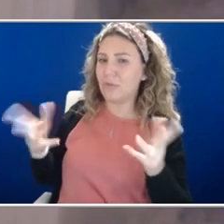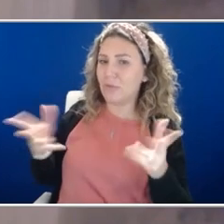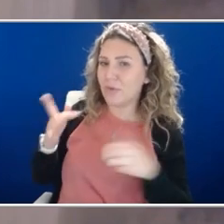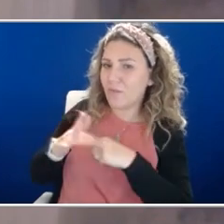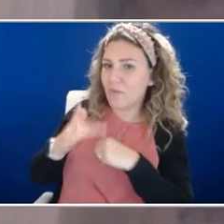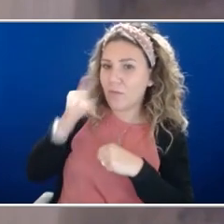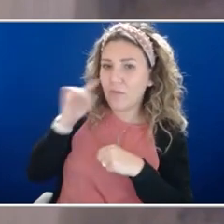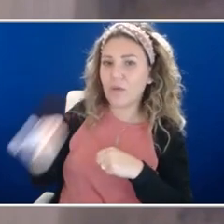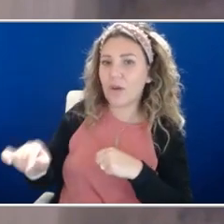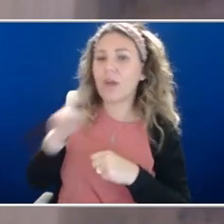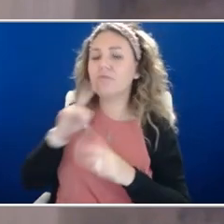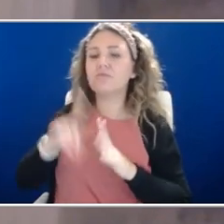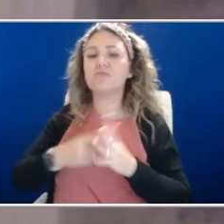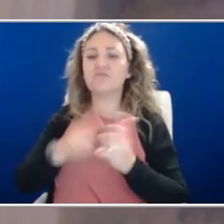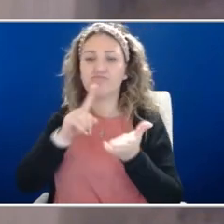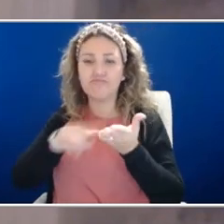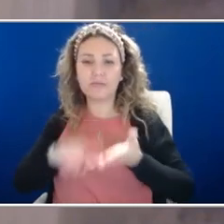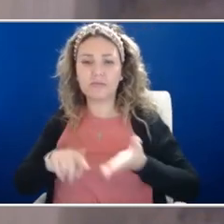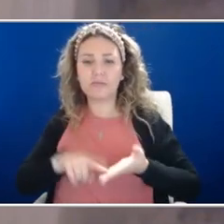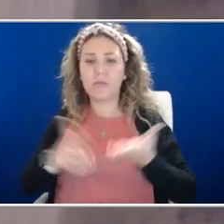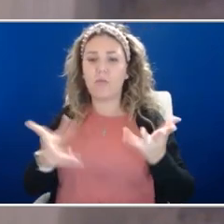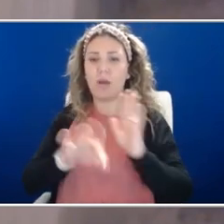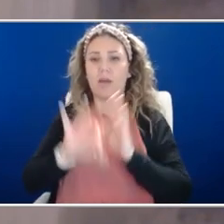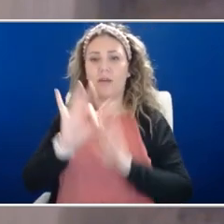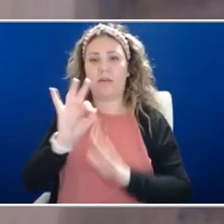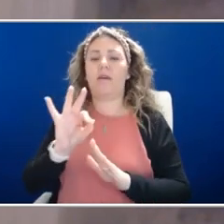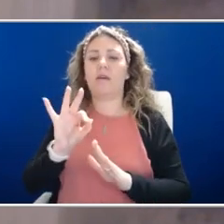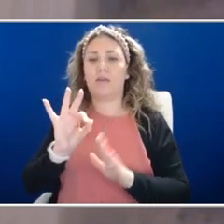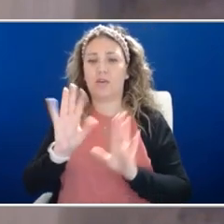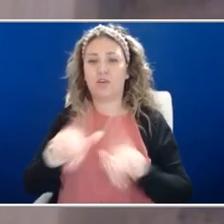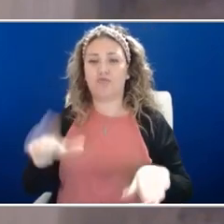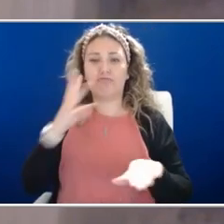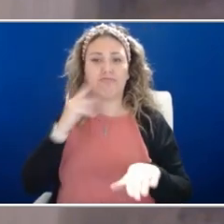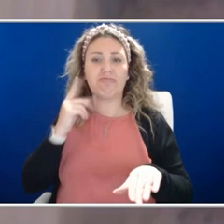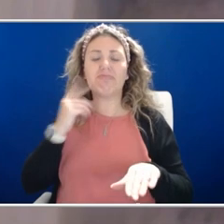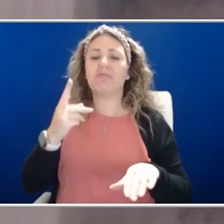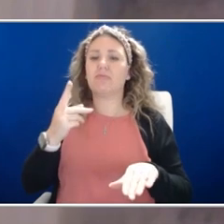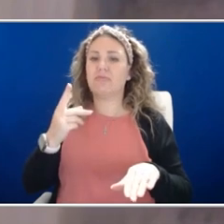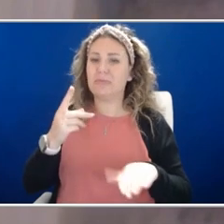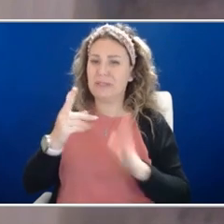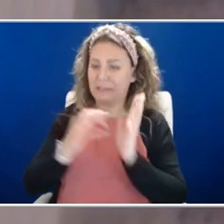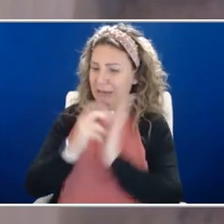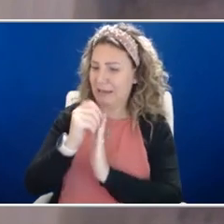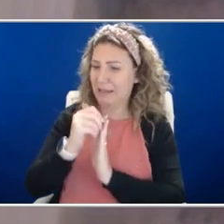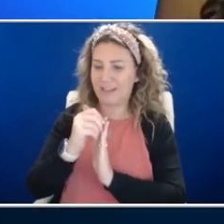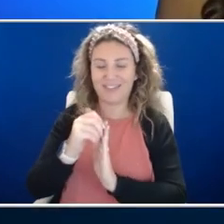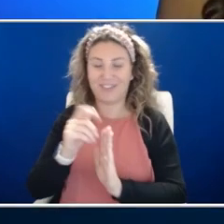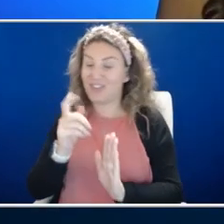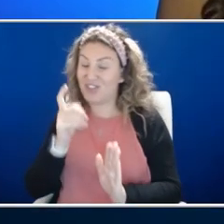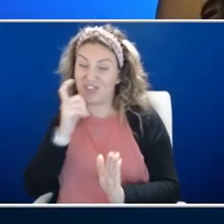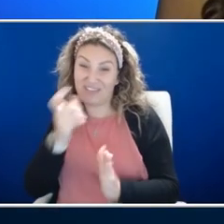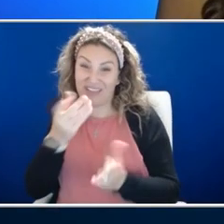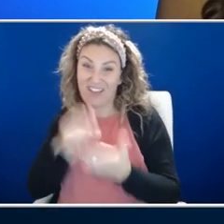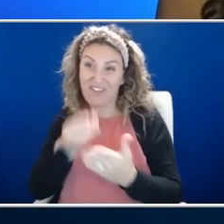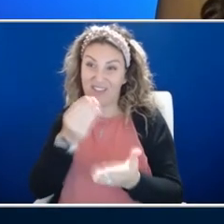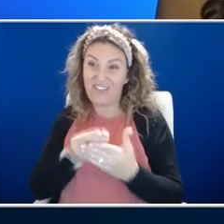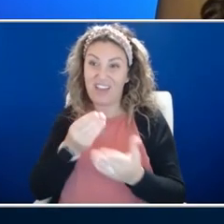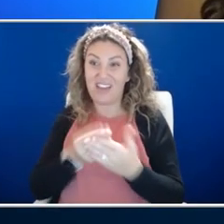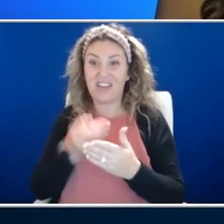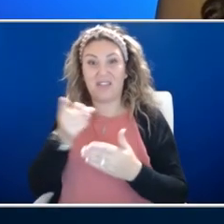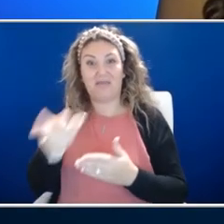so I started researching. And what I found out was that childhood cancer research is very overlooked and underfunded. You have walked through the